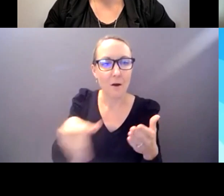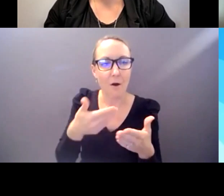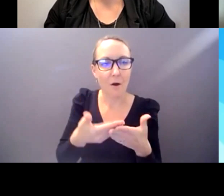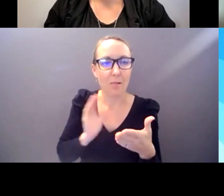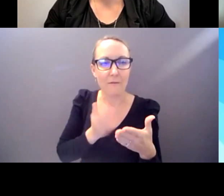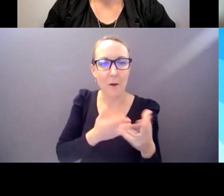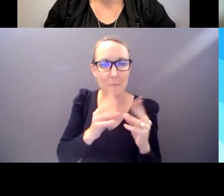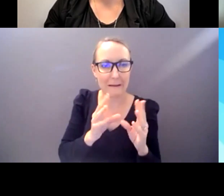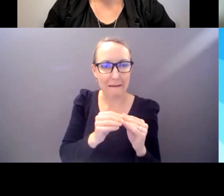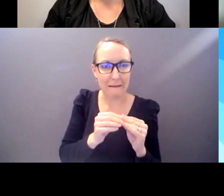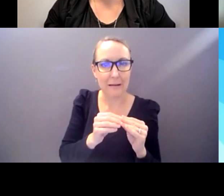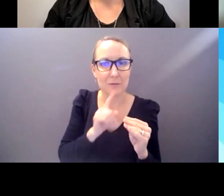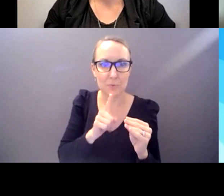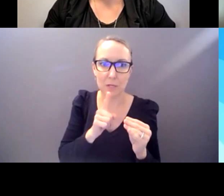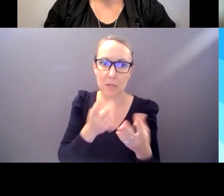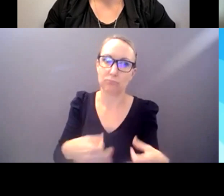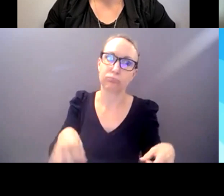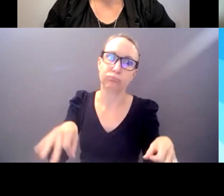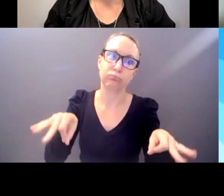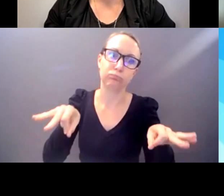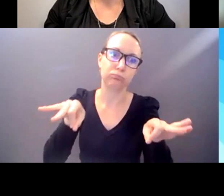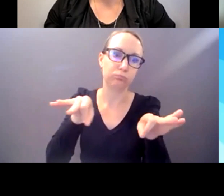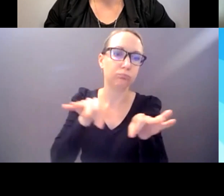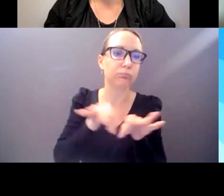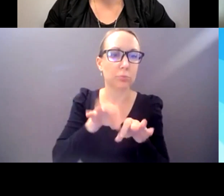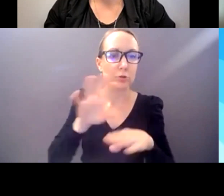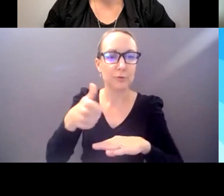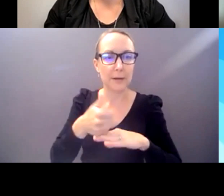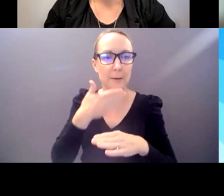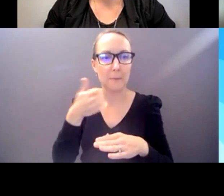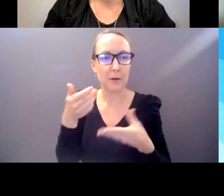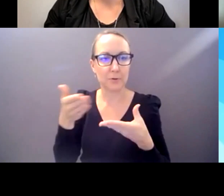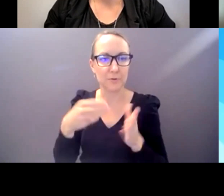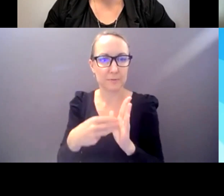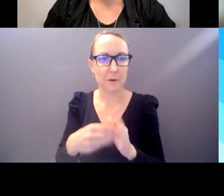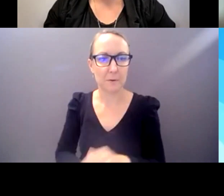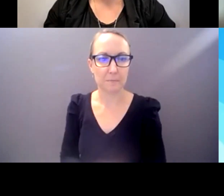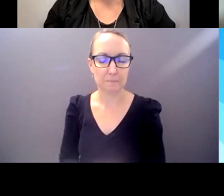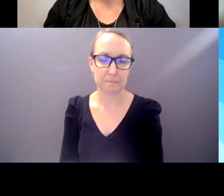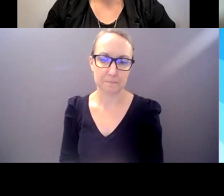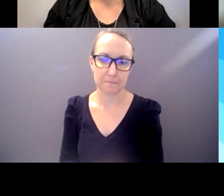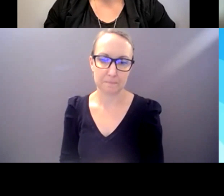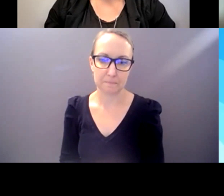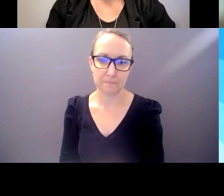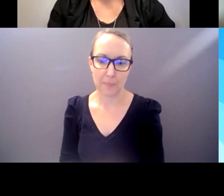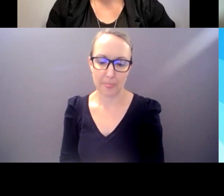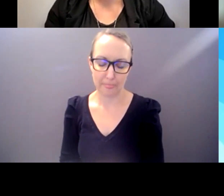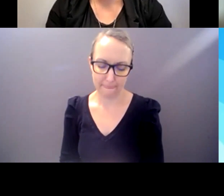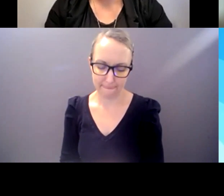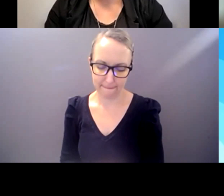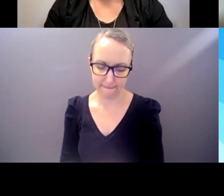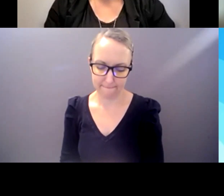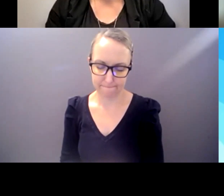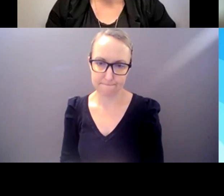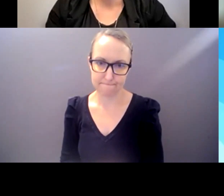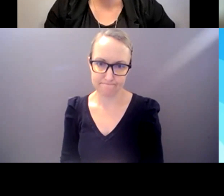check-ins is really essential to building a better service model.